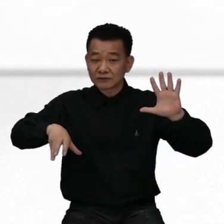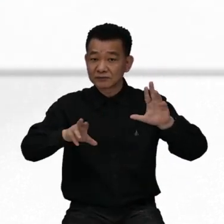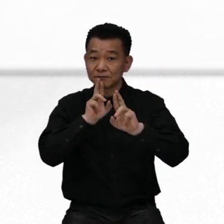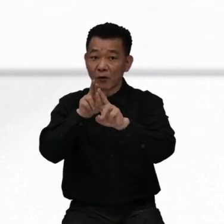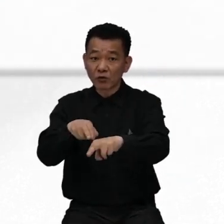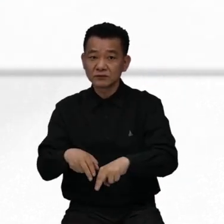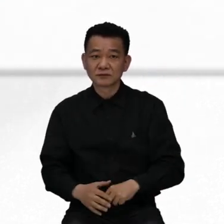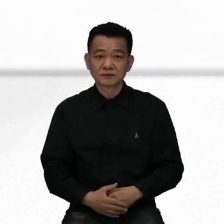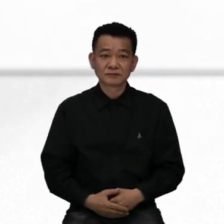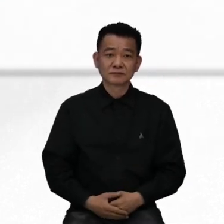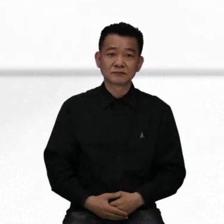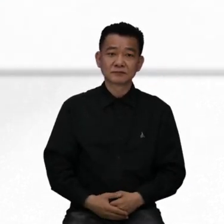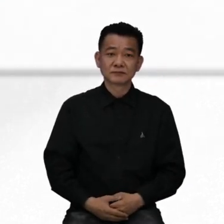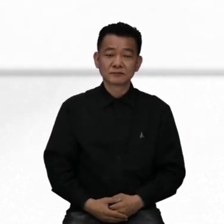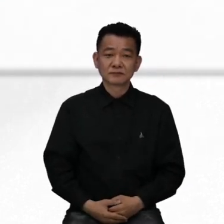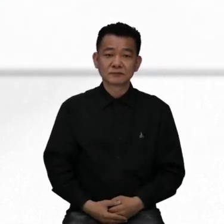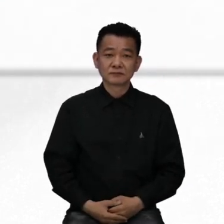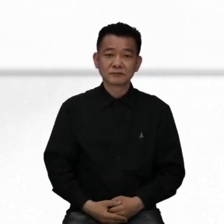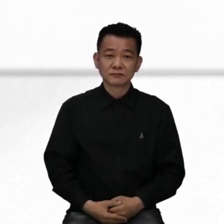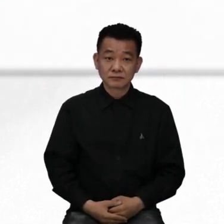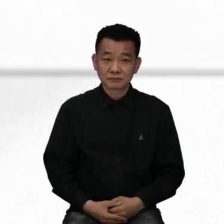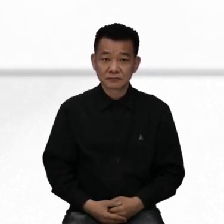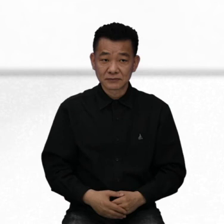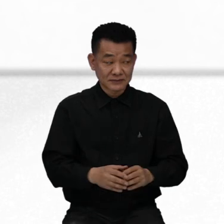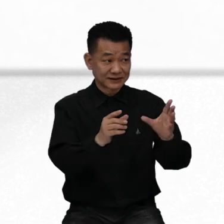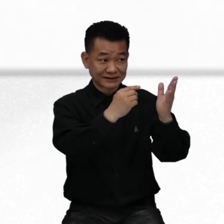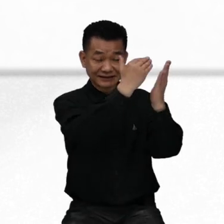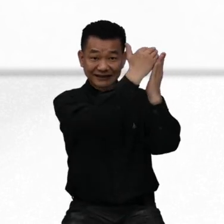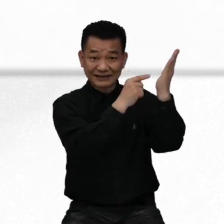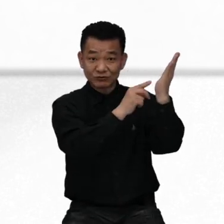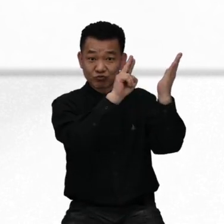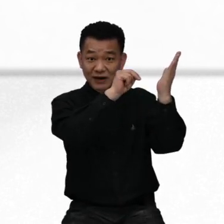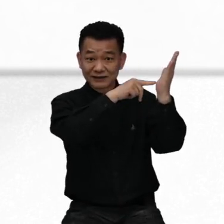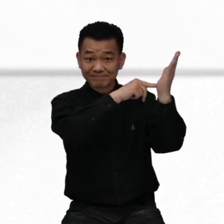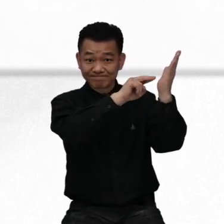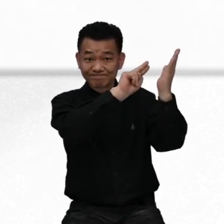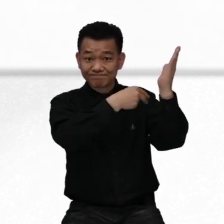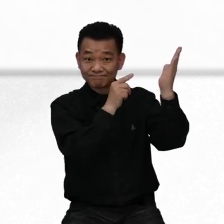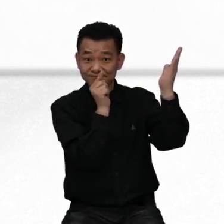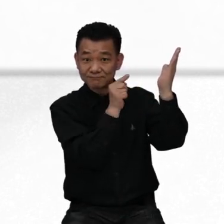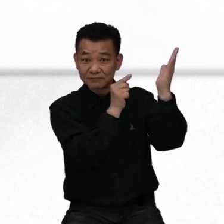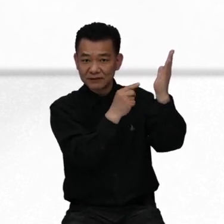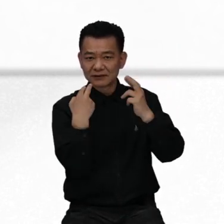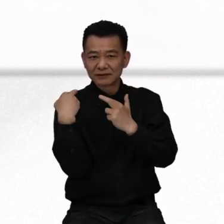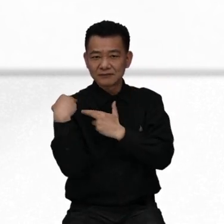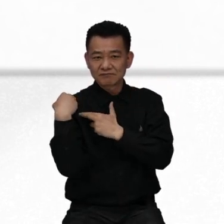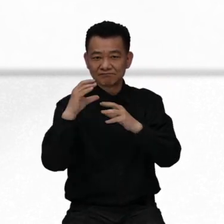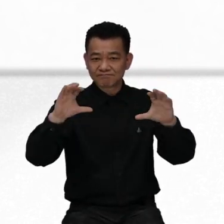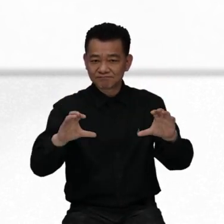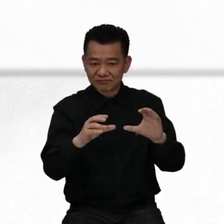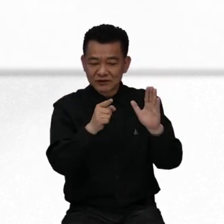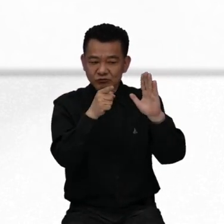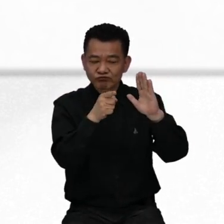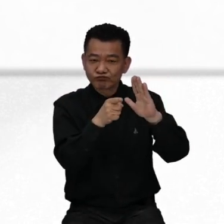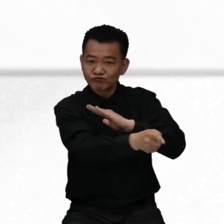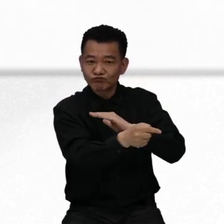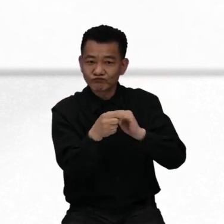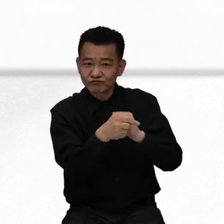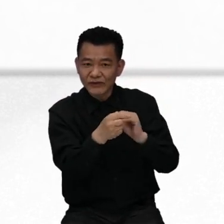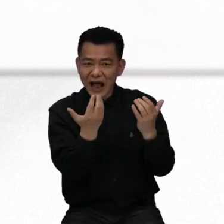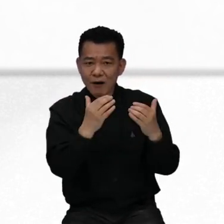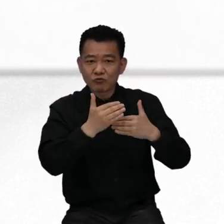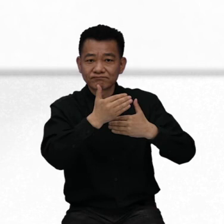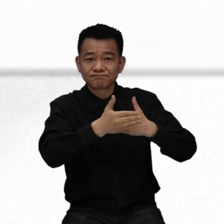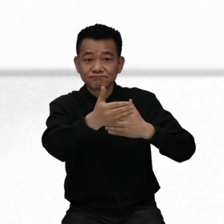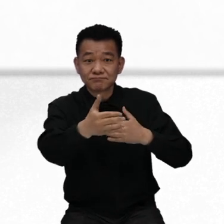Article 35, Reports by States Parties. Each state party shall submit to the committee through the Secretary General